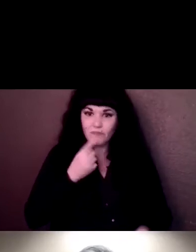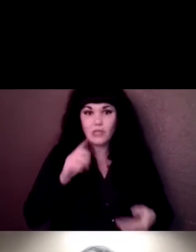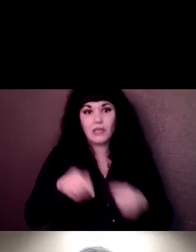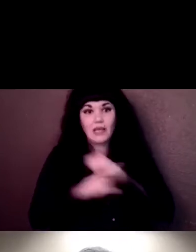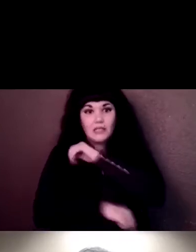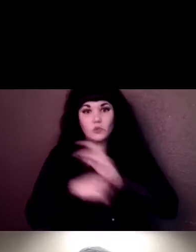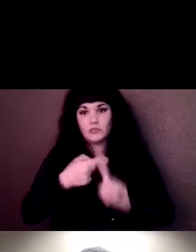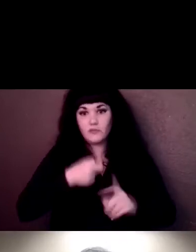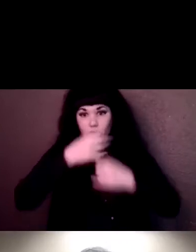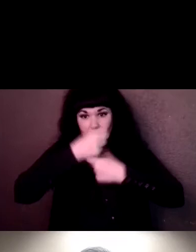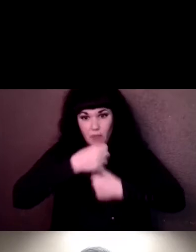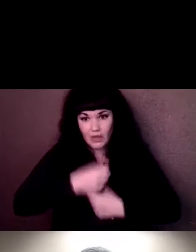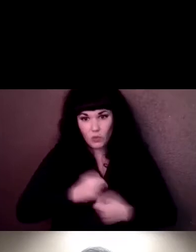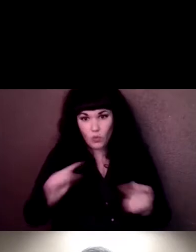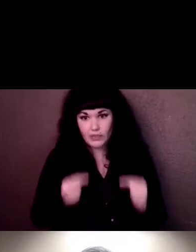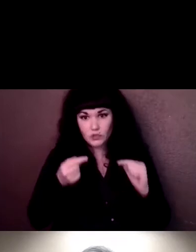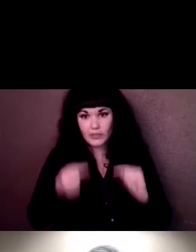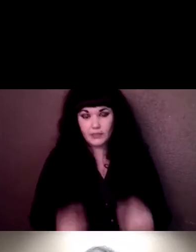injury.